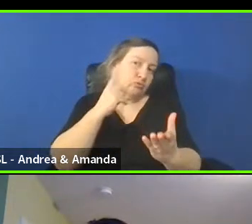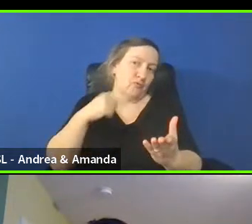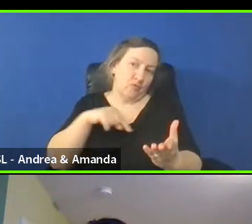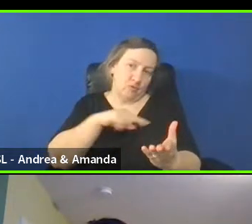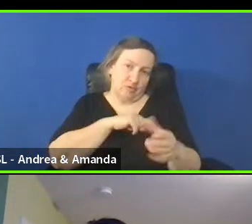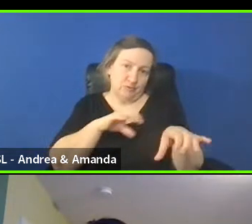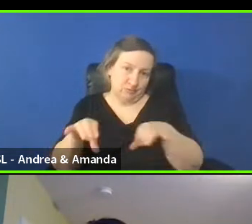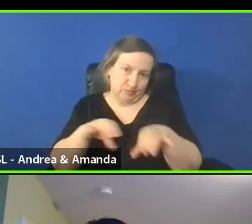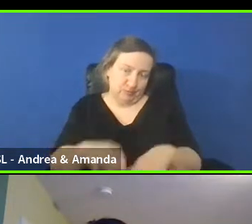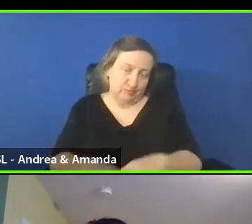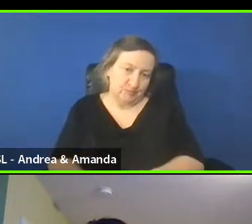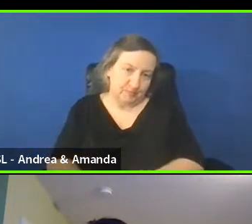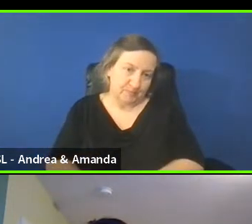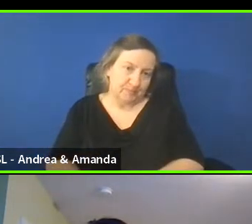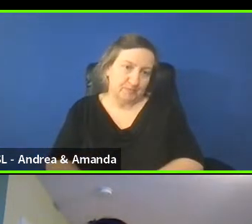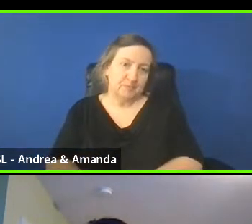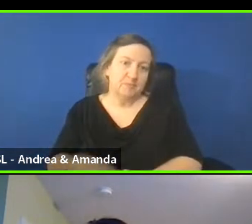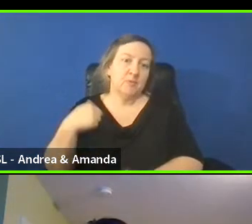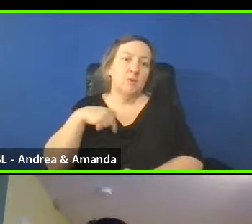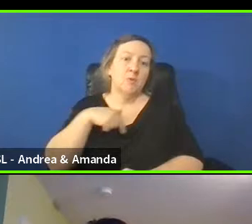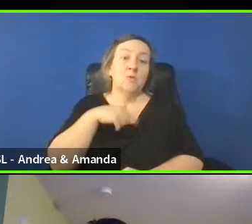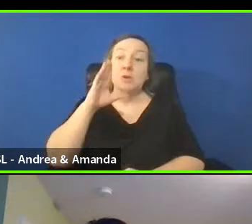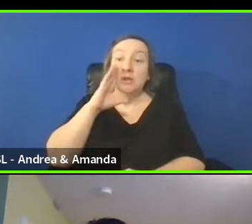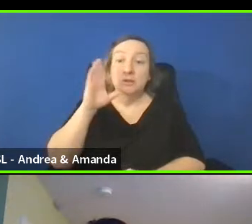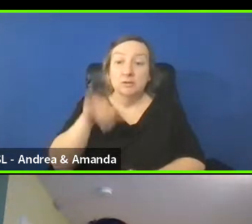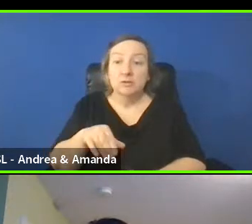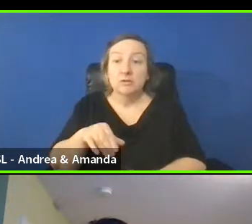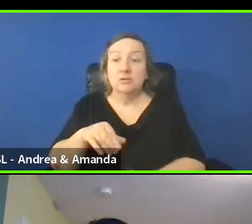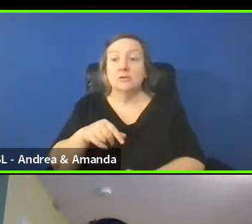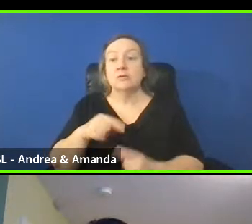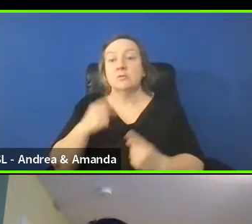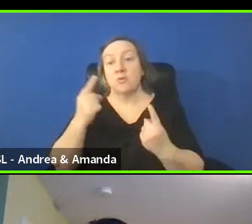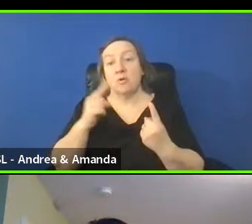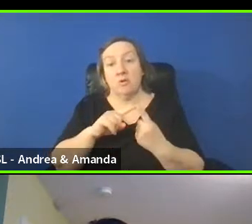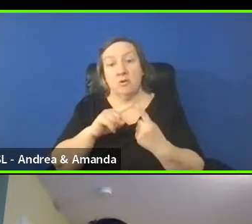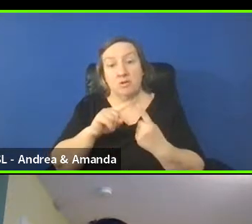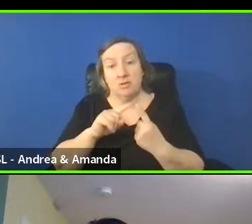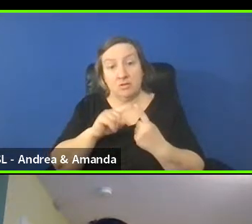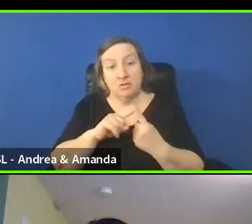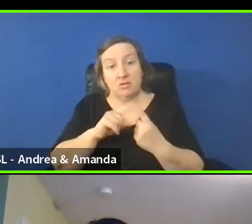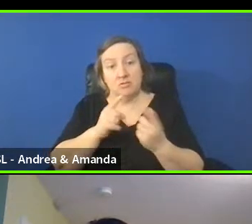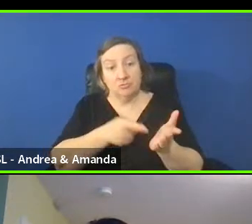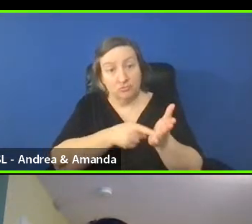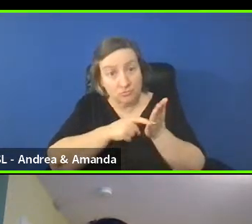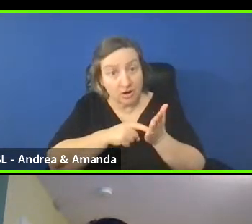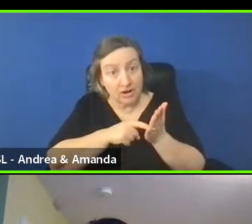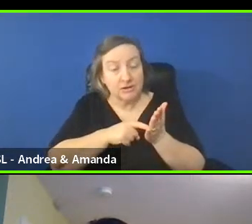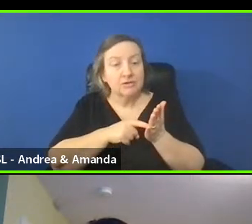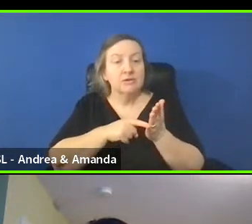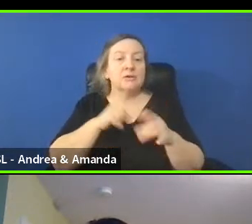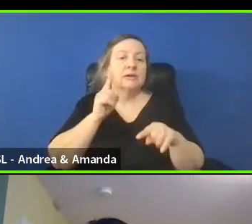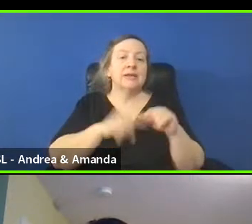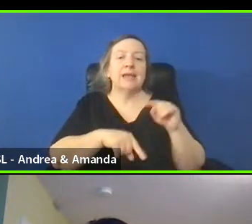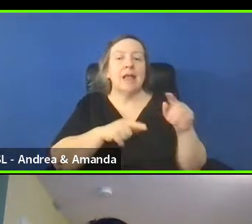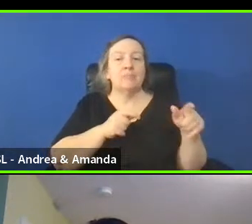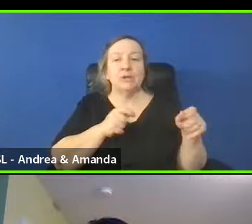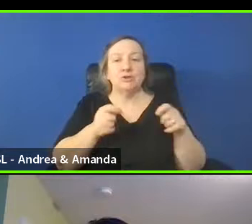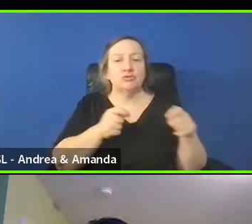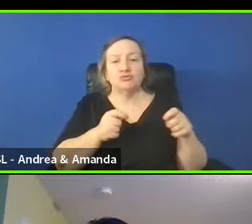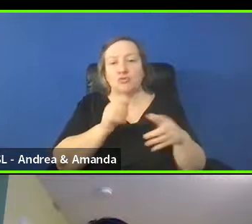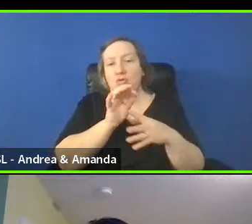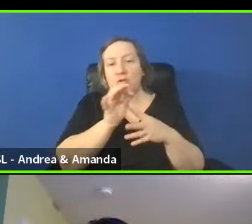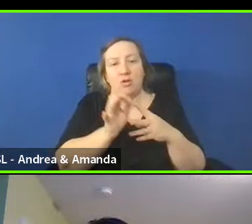us. So we know that one criteria cannot be the controlling